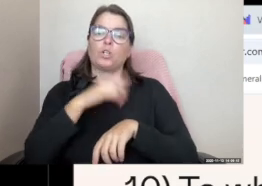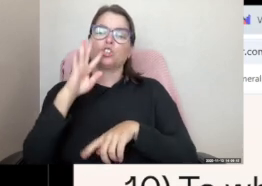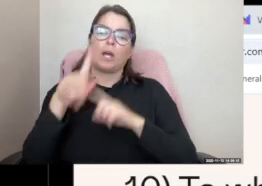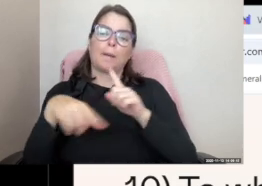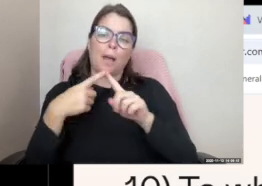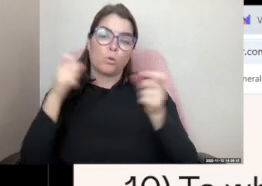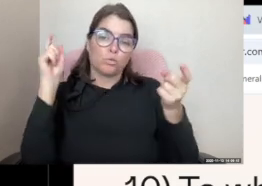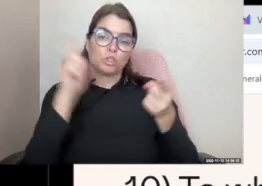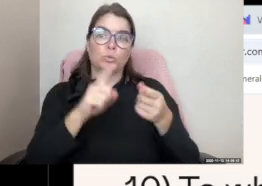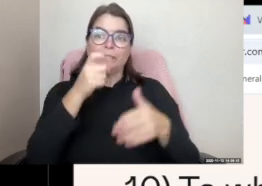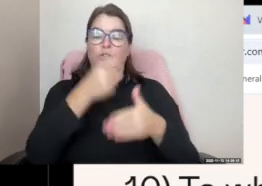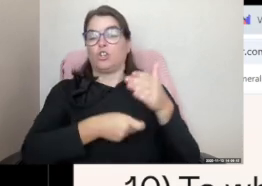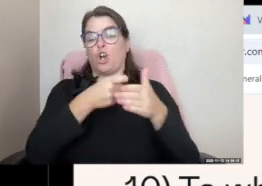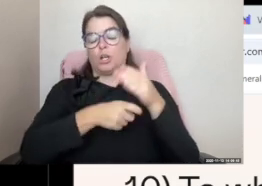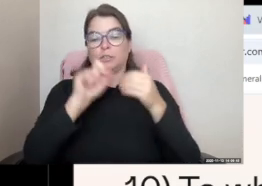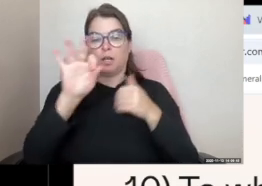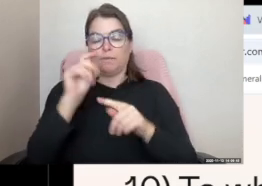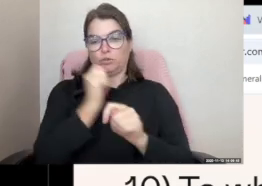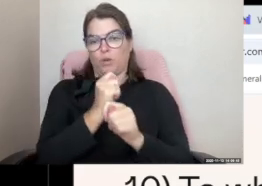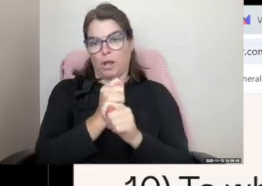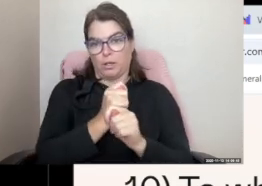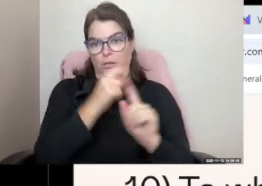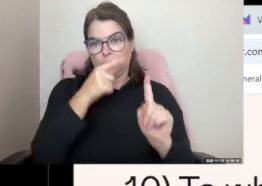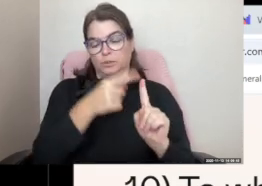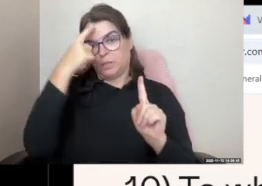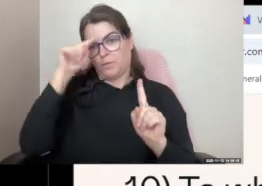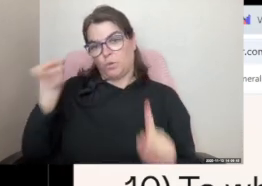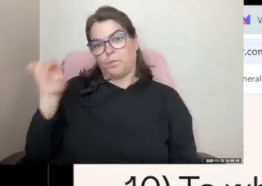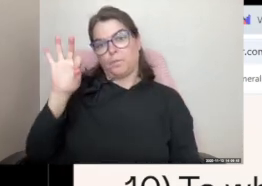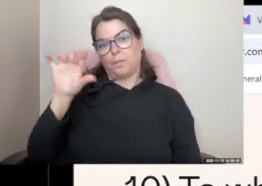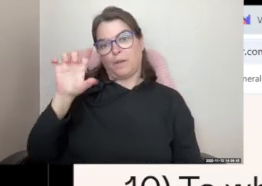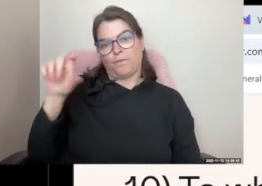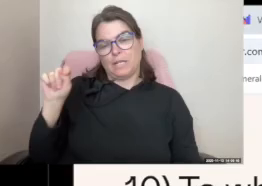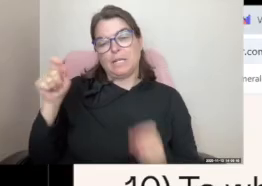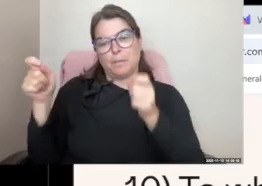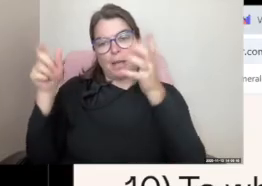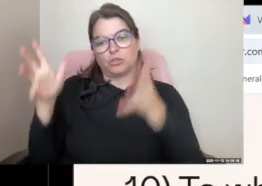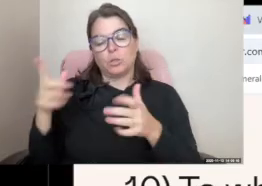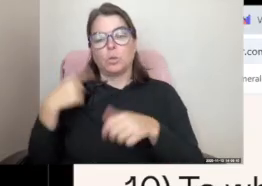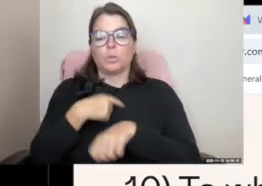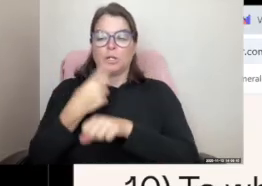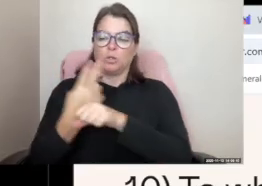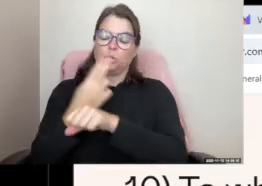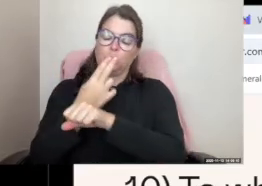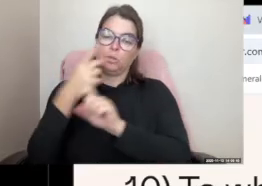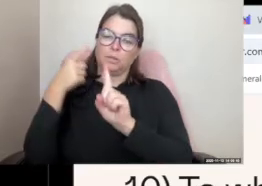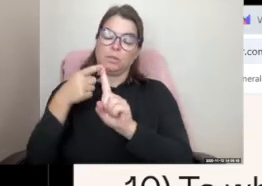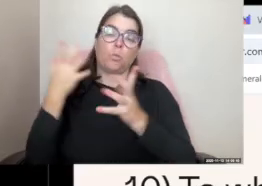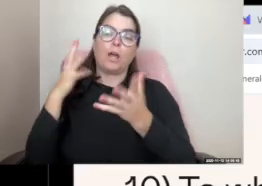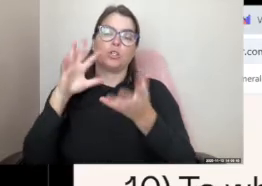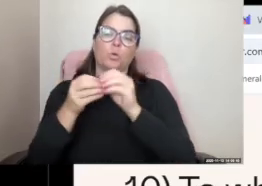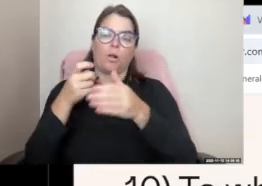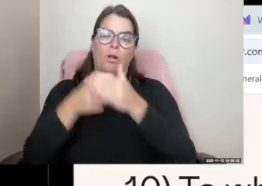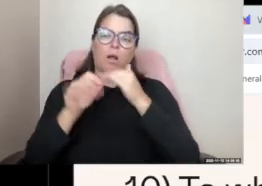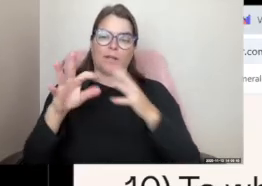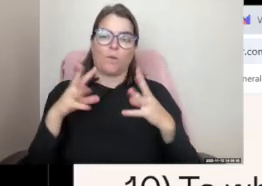need to be made accessible so that way they're utilized in these communities. But one of the things that we have a problem doing is